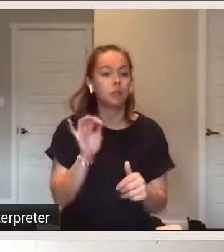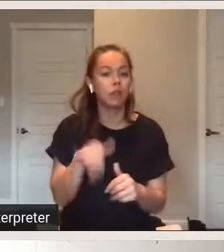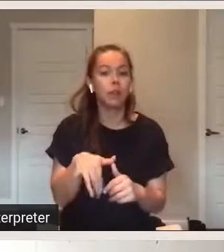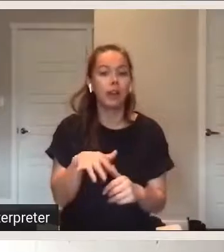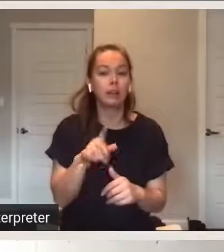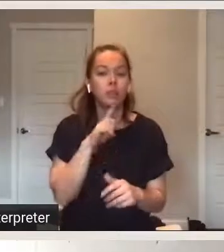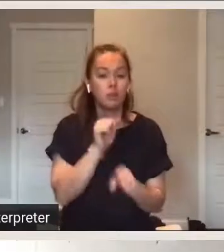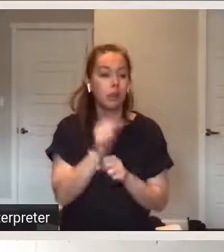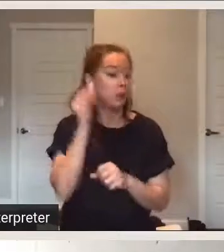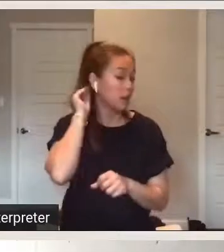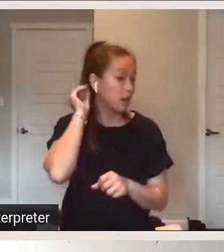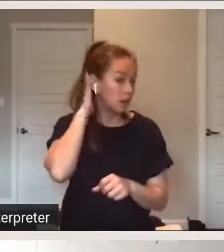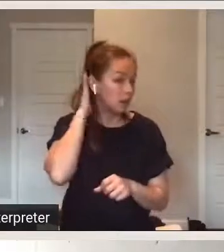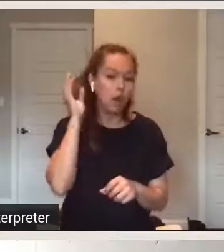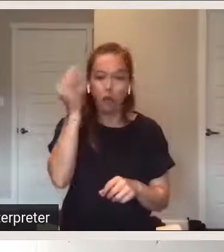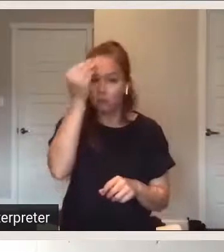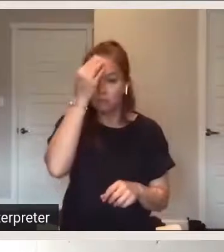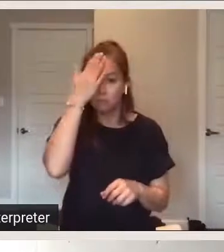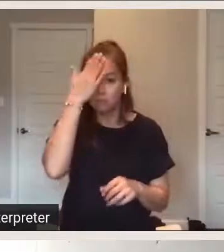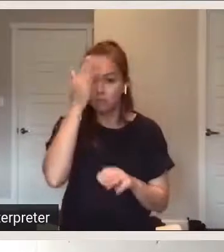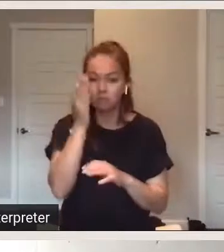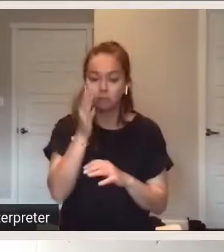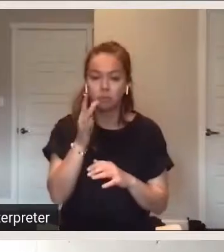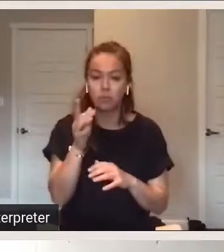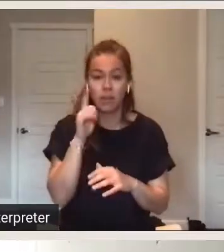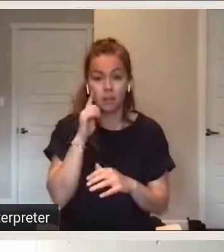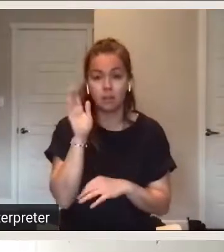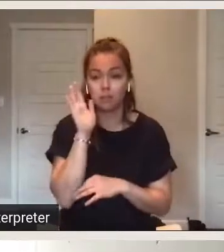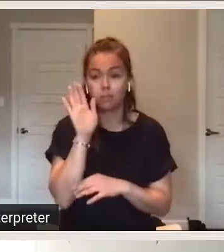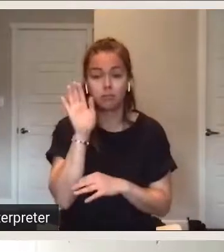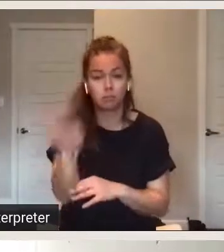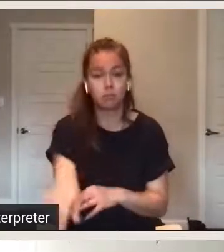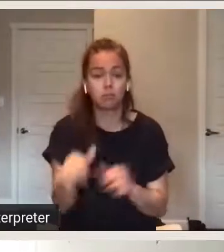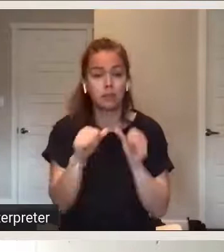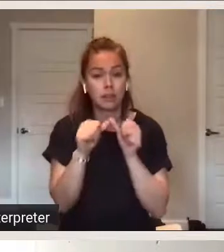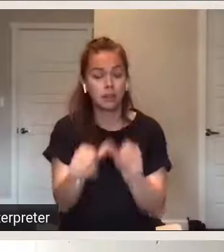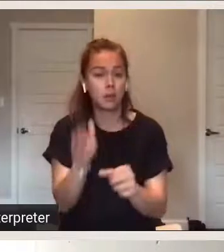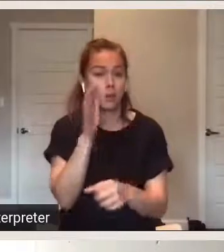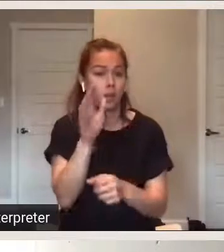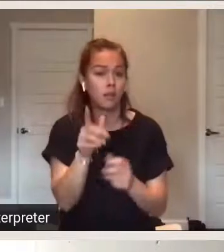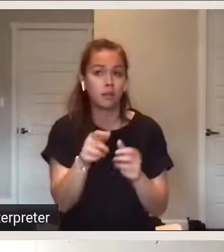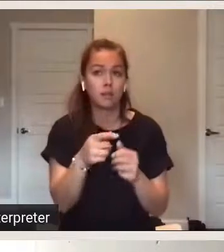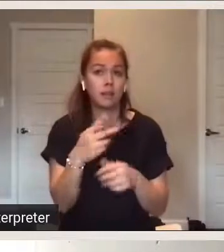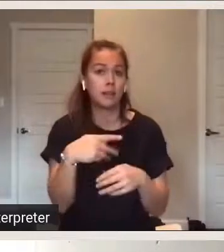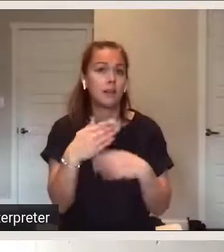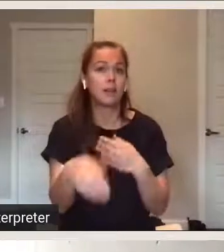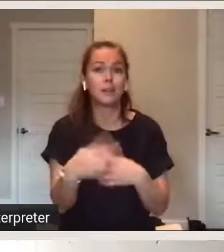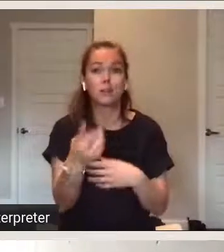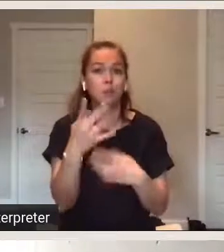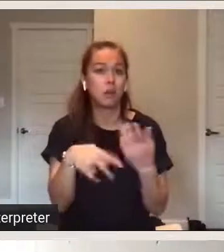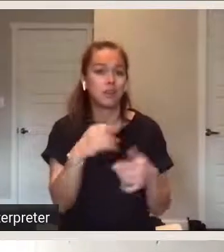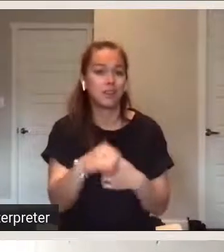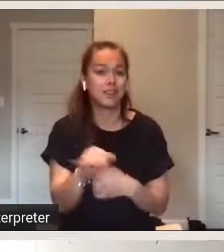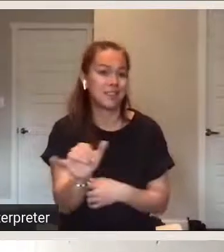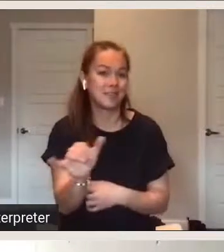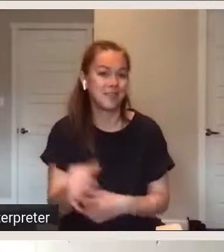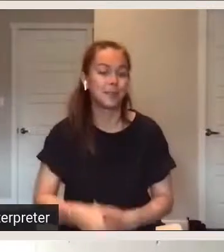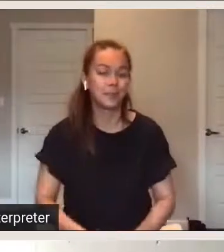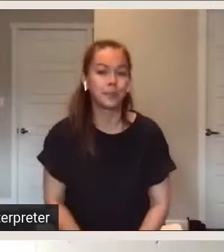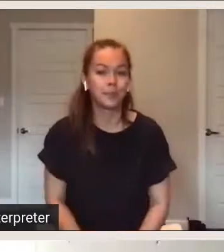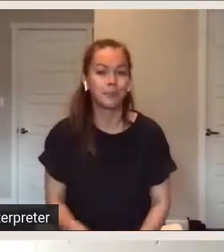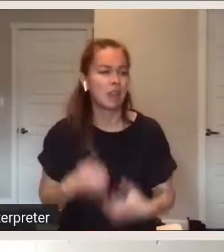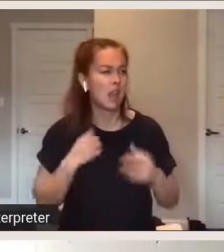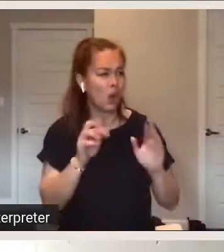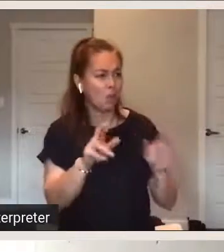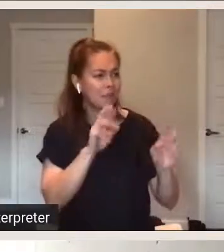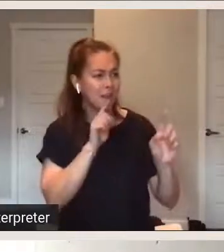two projects that I worked on. But yeah, I hope that answers. Yeah. Yeah. It definitely does. Sorry.